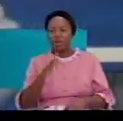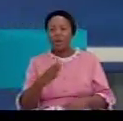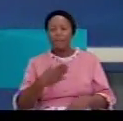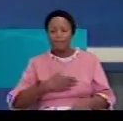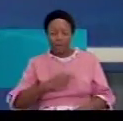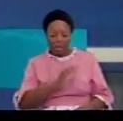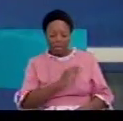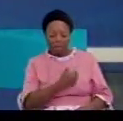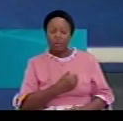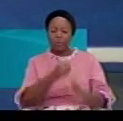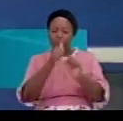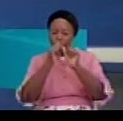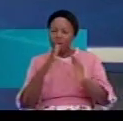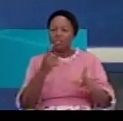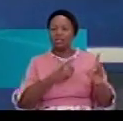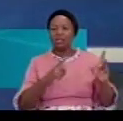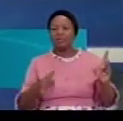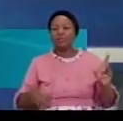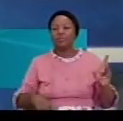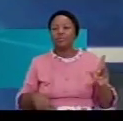Lord.